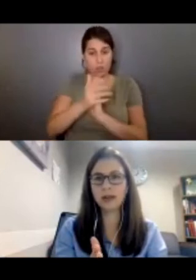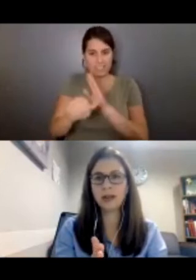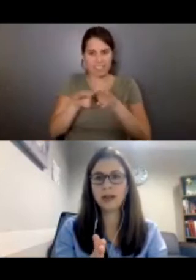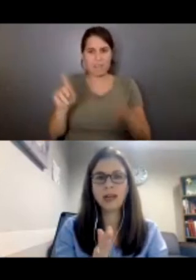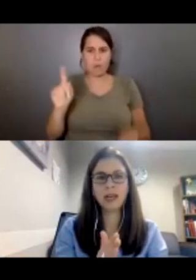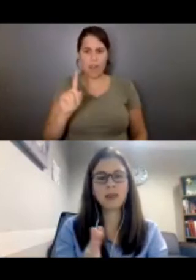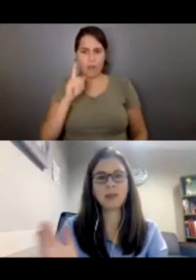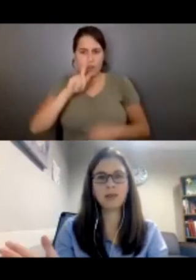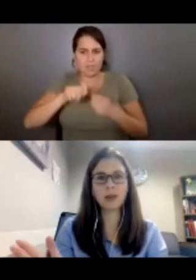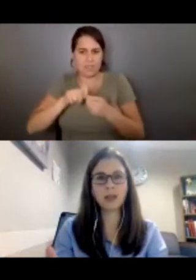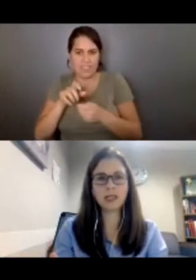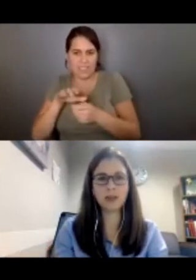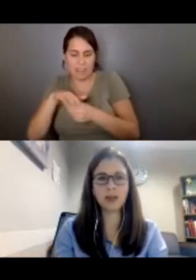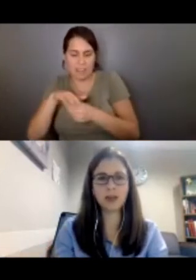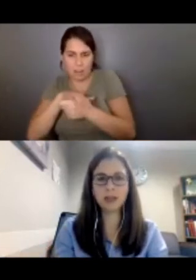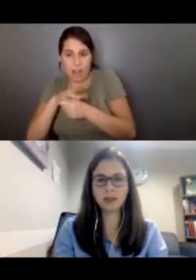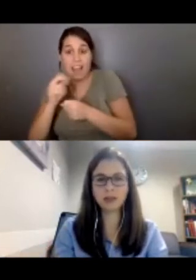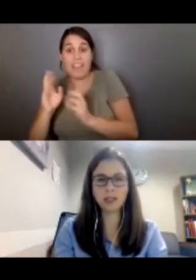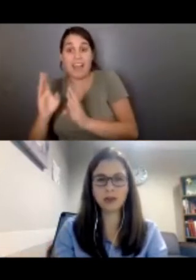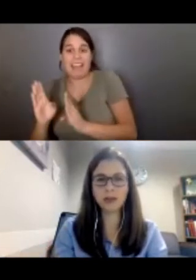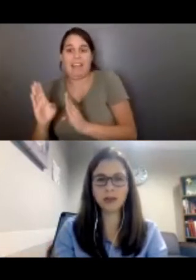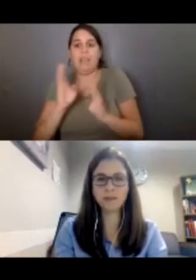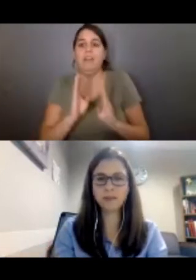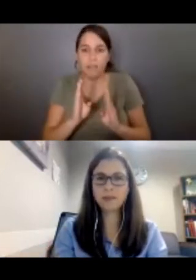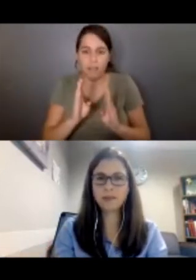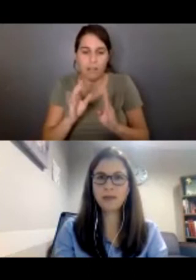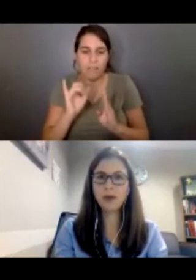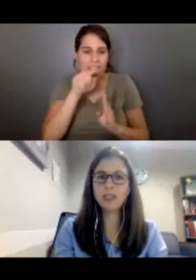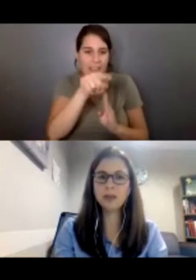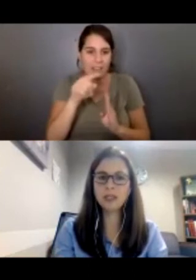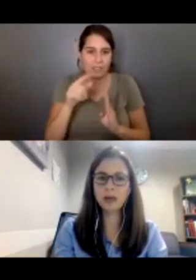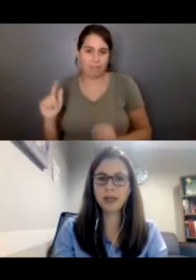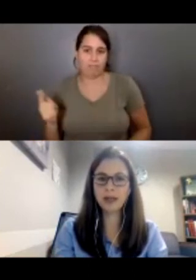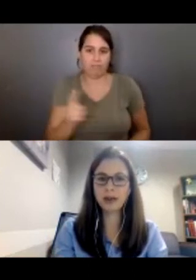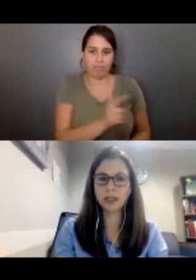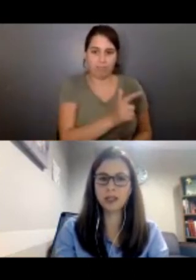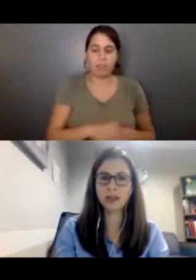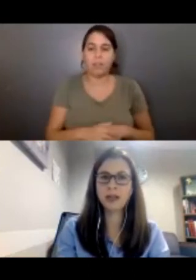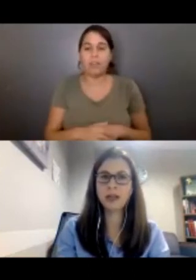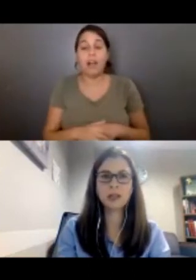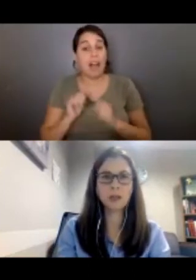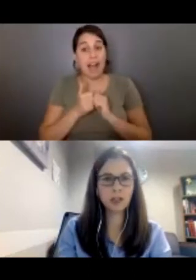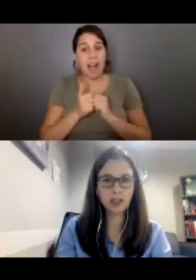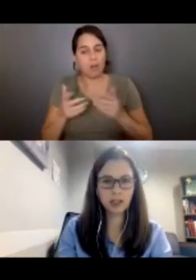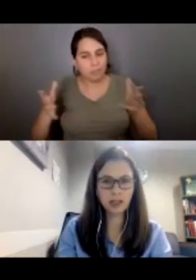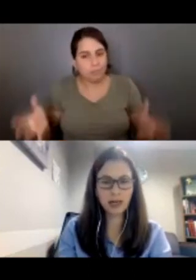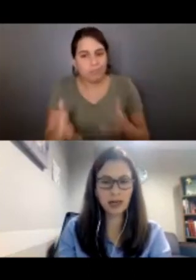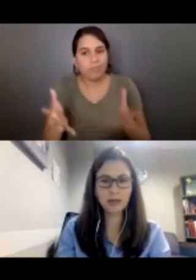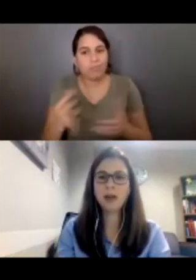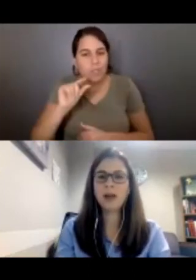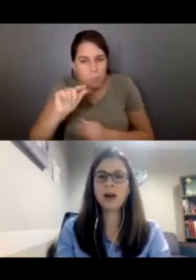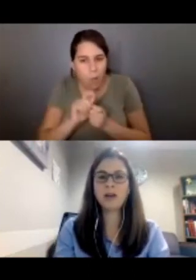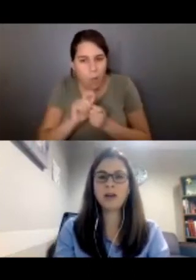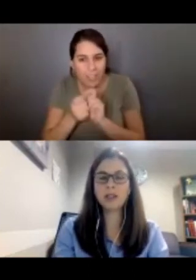certain area and help them move along that developmental trajectory. We do this by encouraging small changes at a